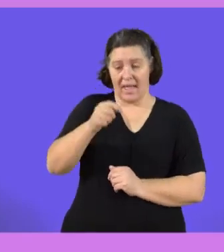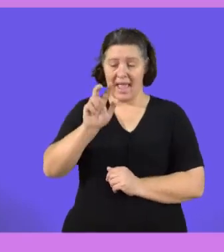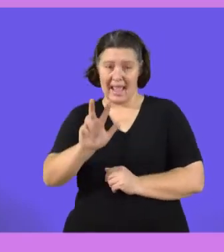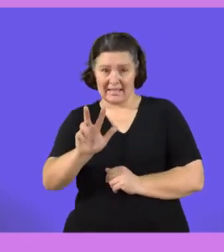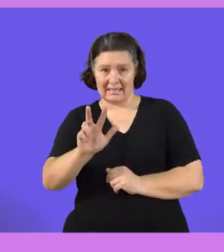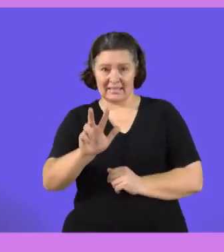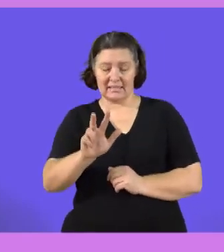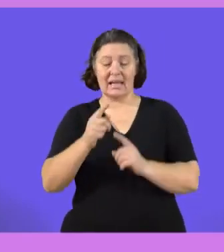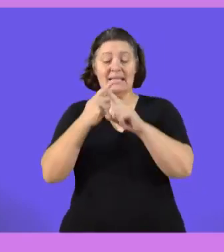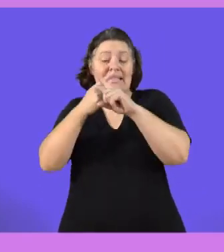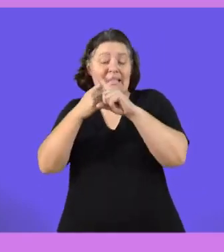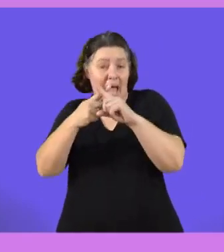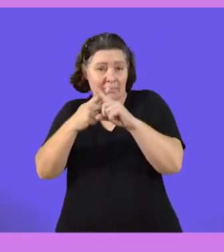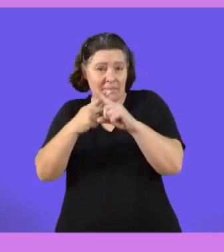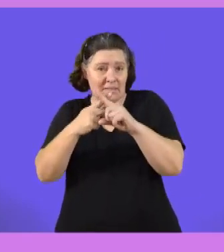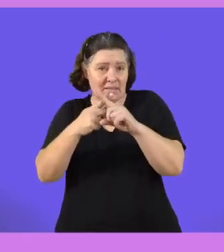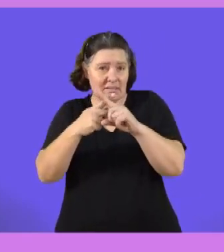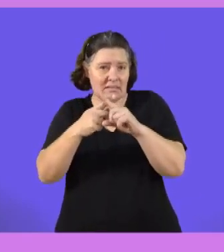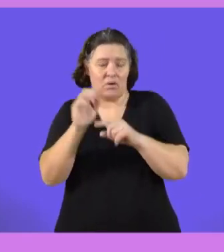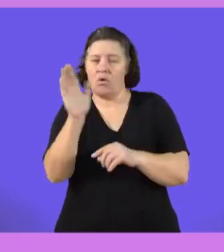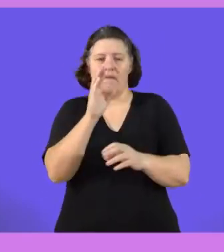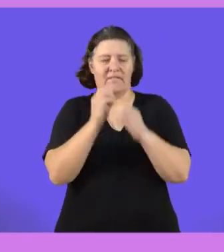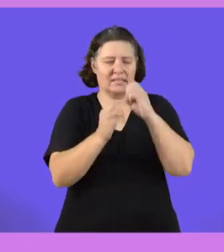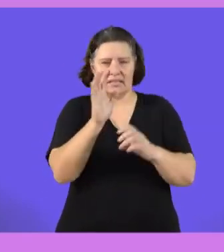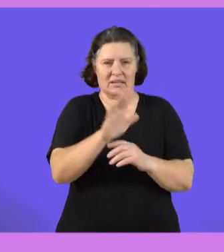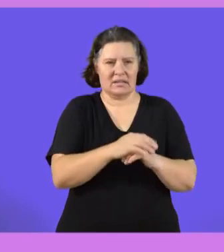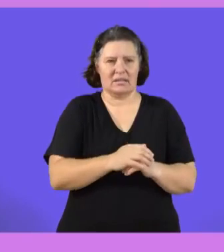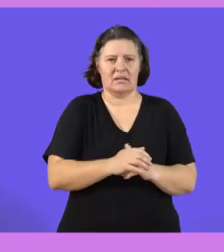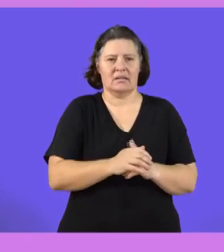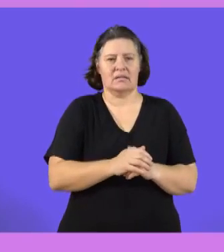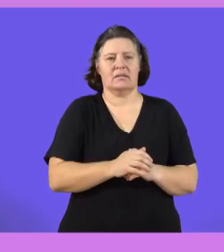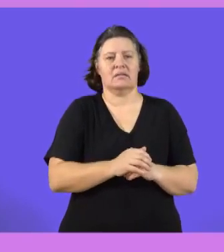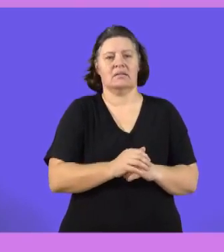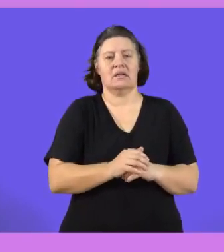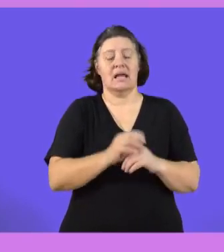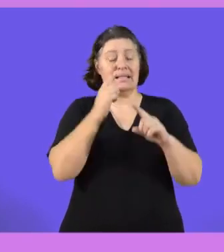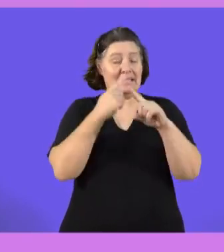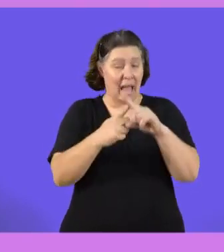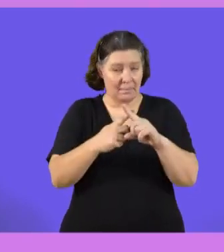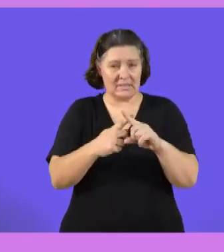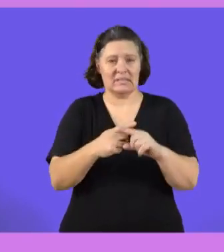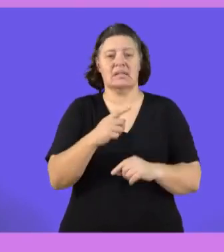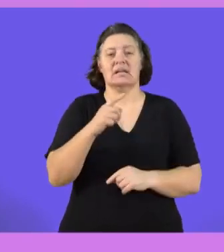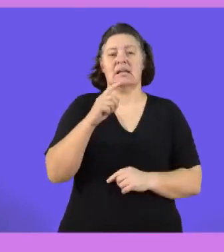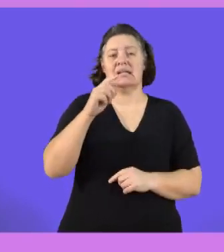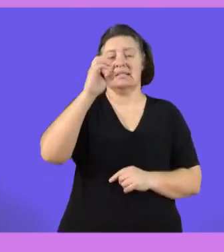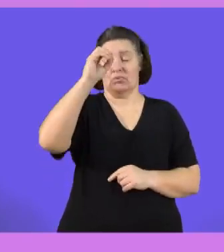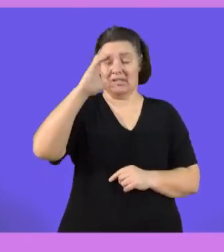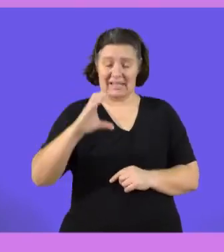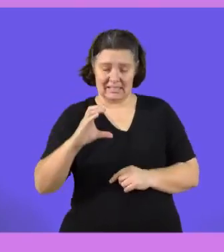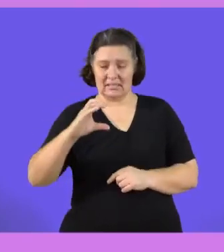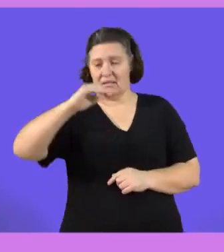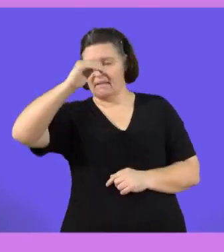1,8 multiply, let me quickly fix that. That should be a multiplication, multiply by degrees